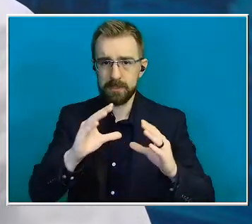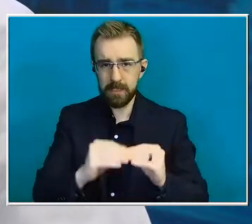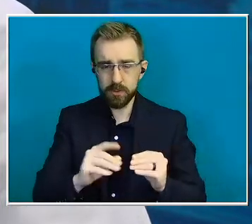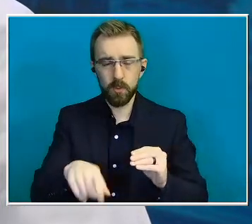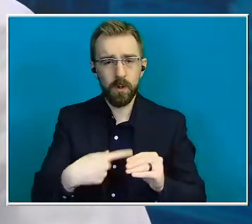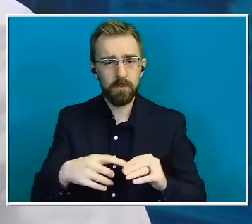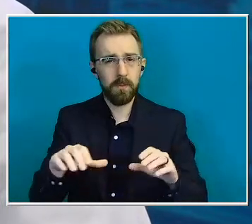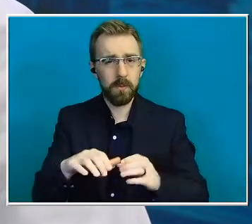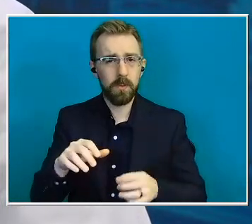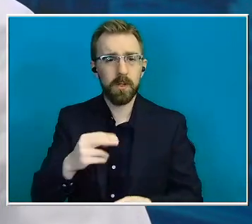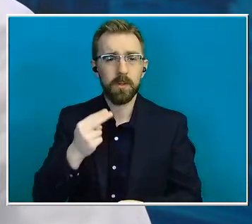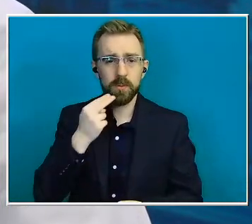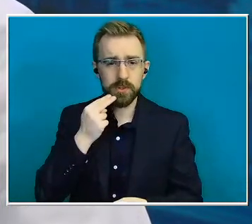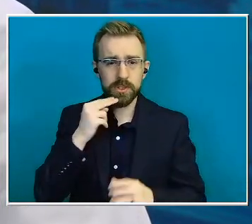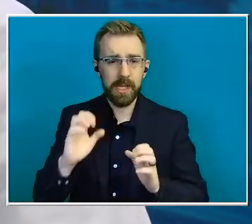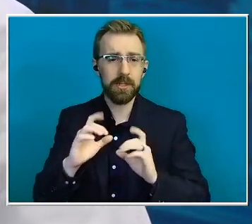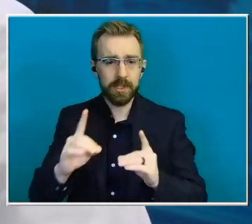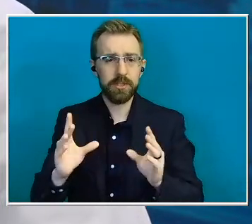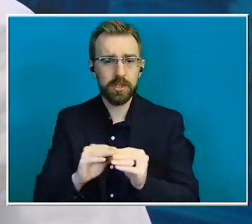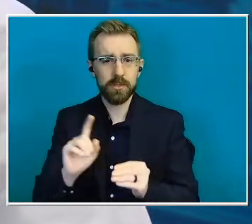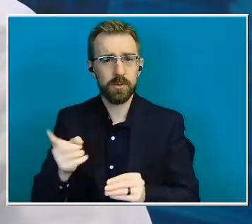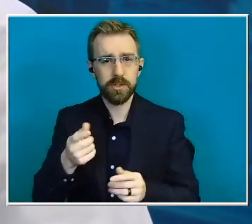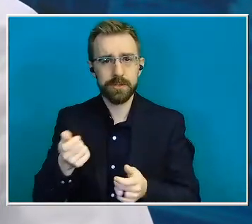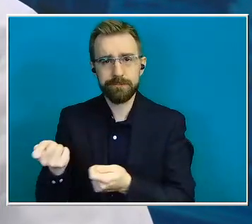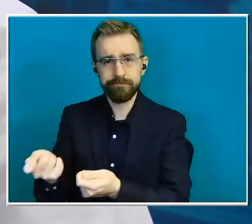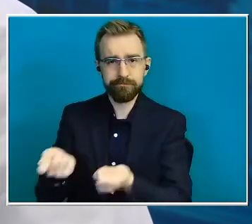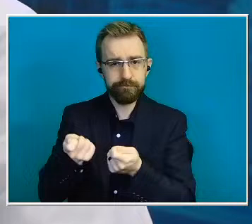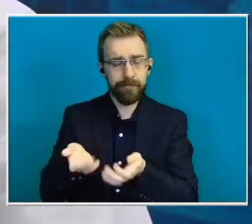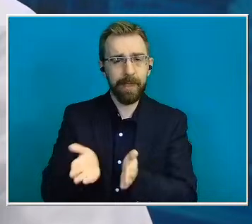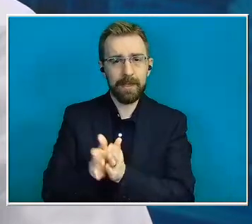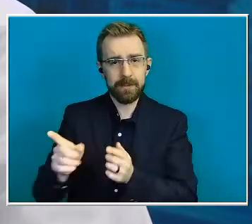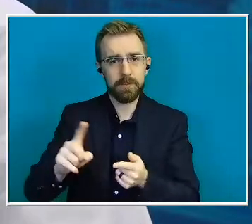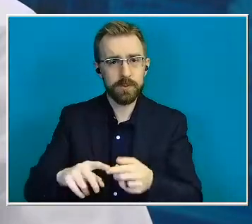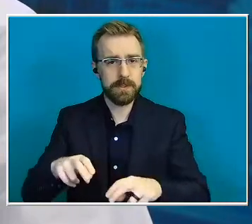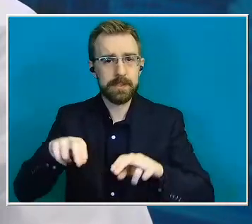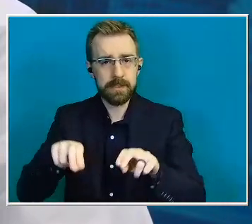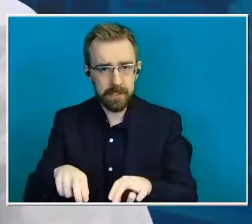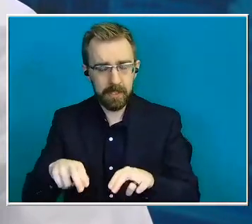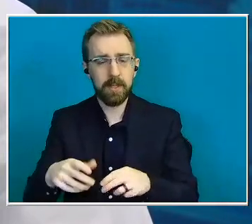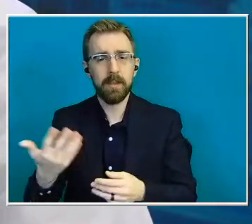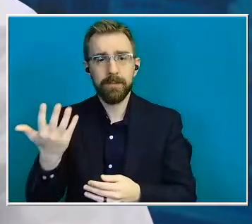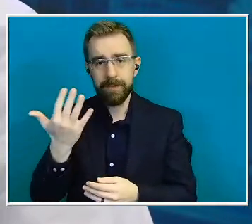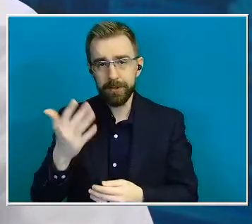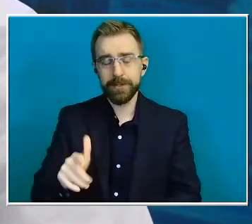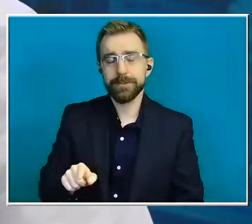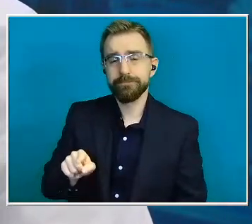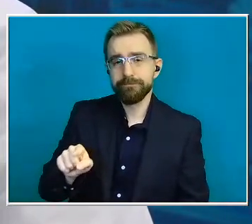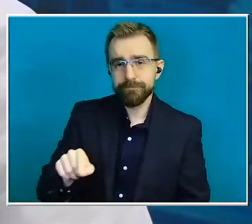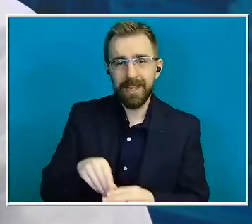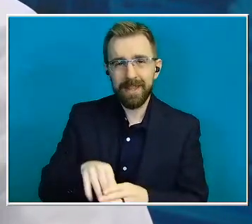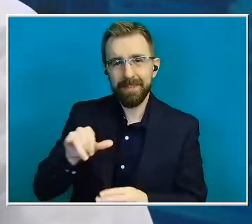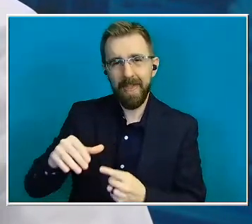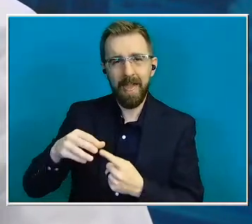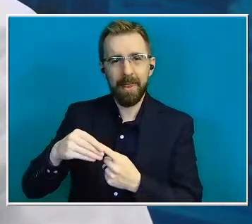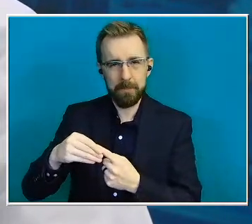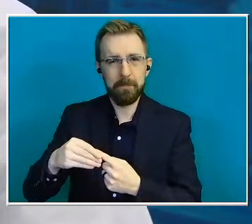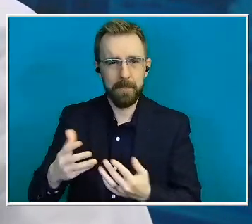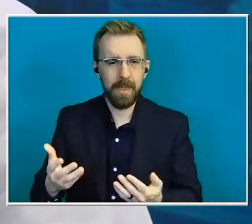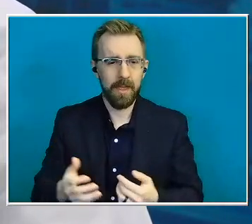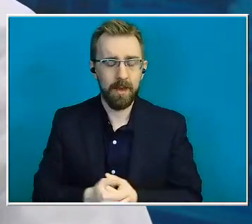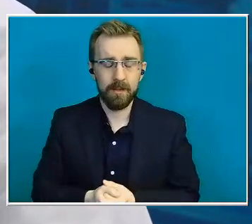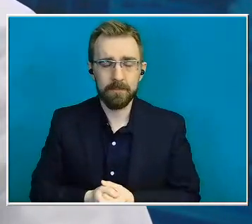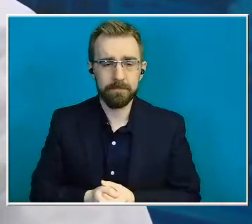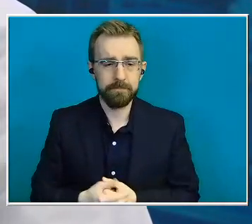education sessions, we just pull people and ask them to sit down and put their finger in the little clip, and we're able to get